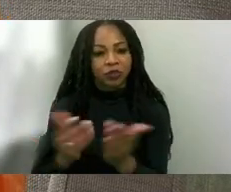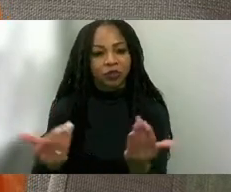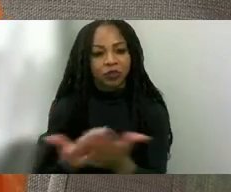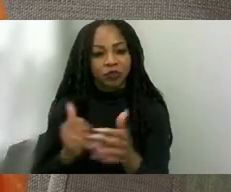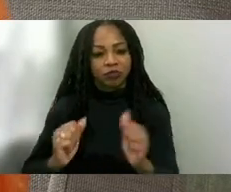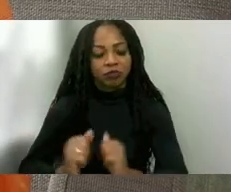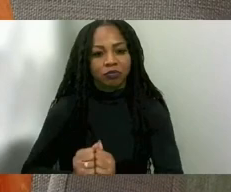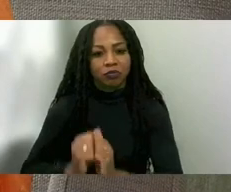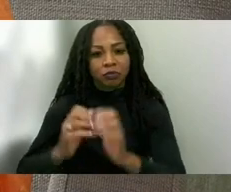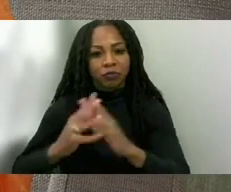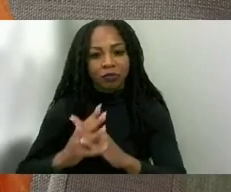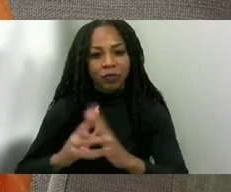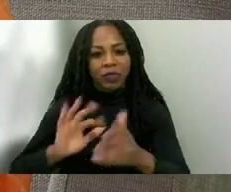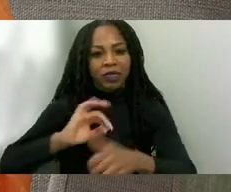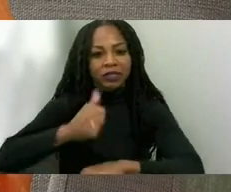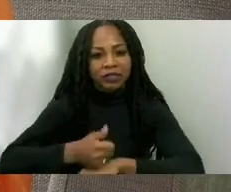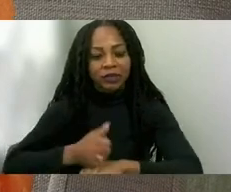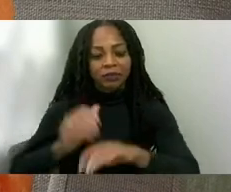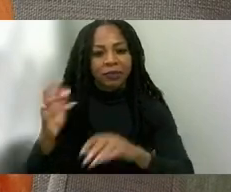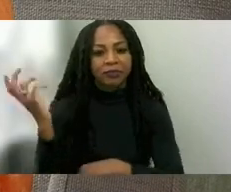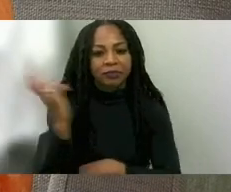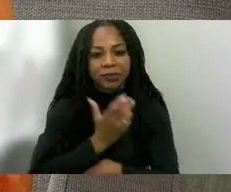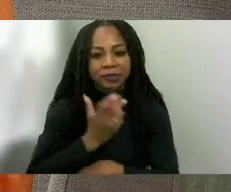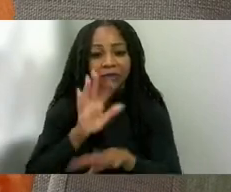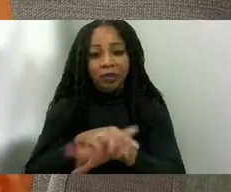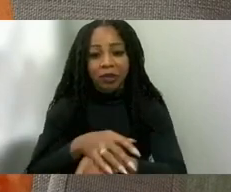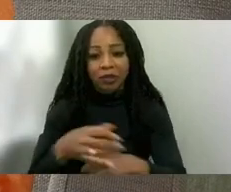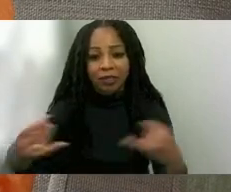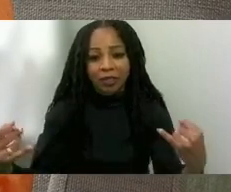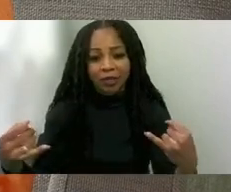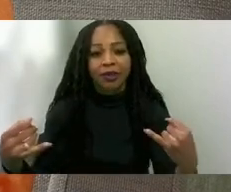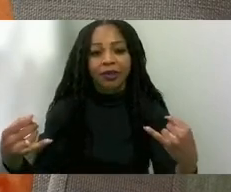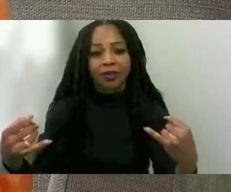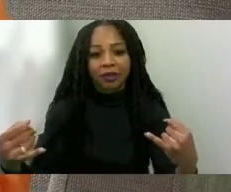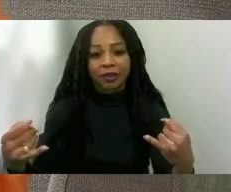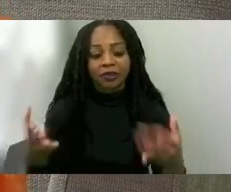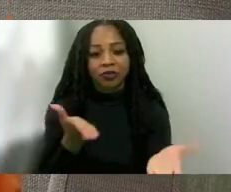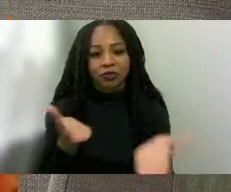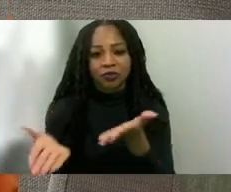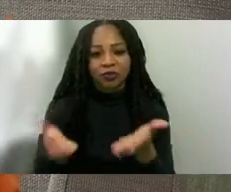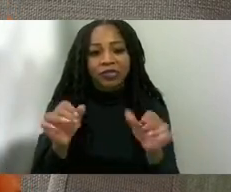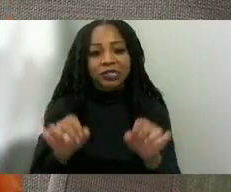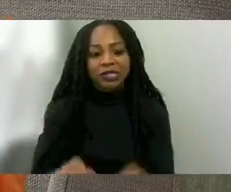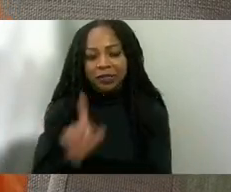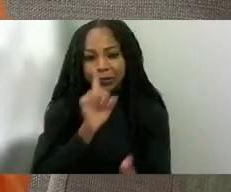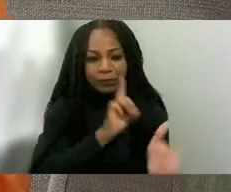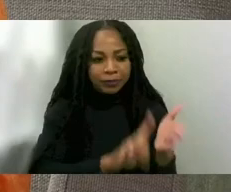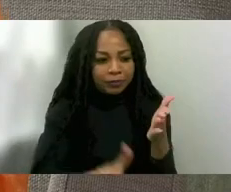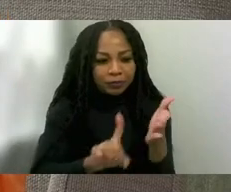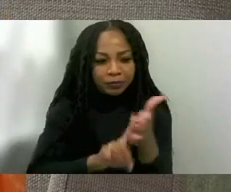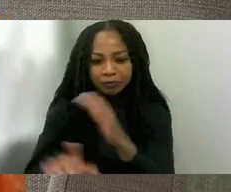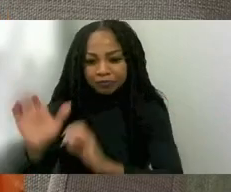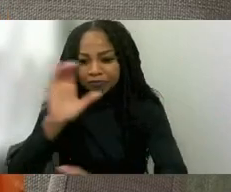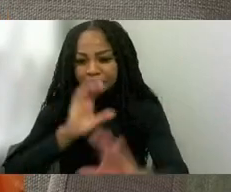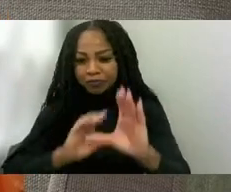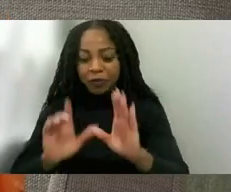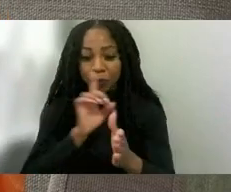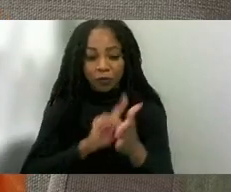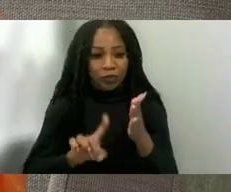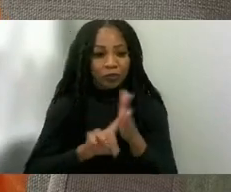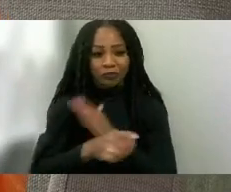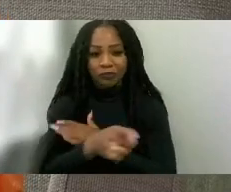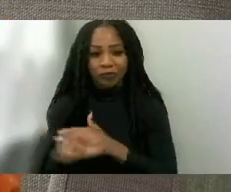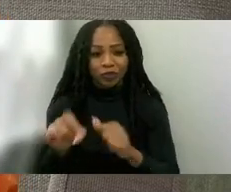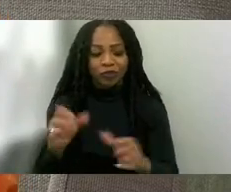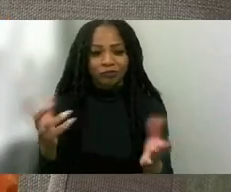amazing online platform where you can search for research. So everybody should check that out. And